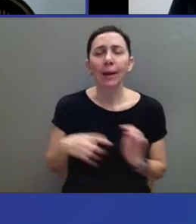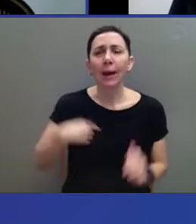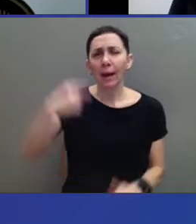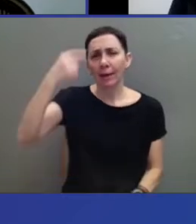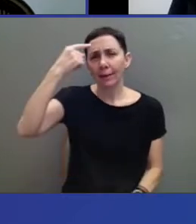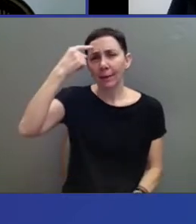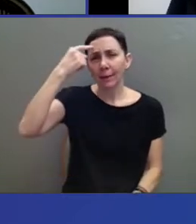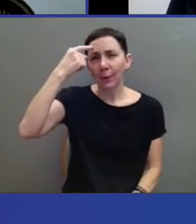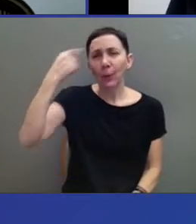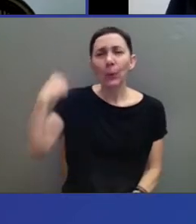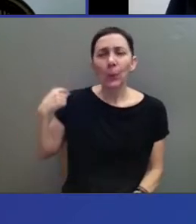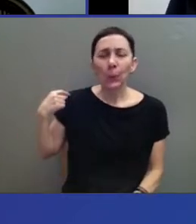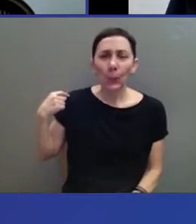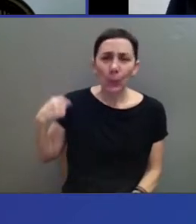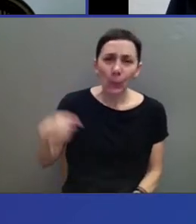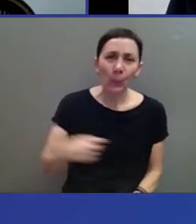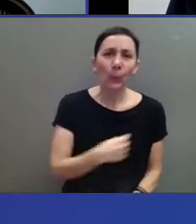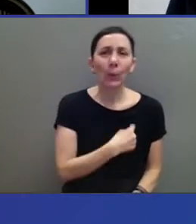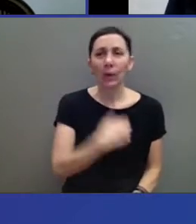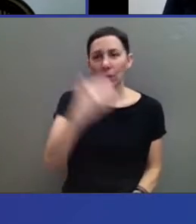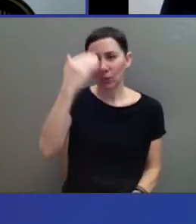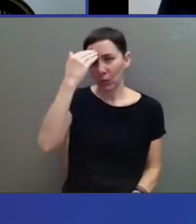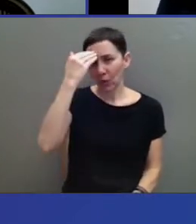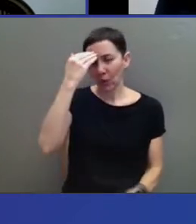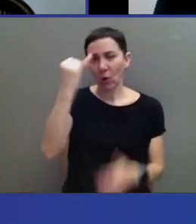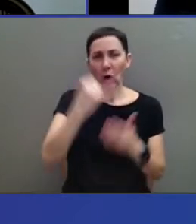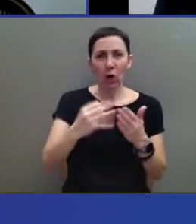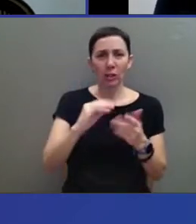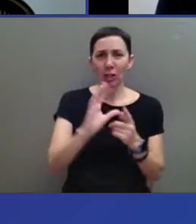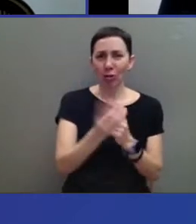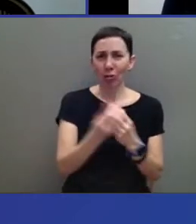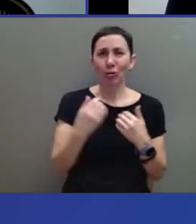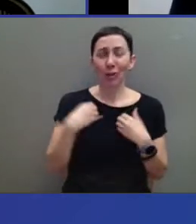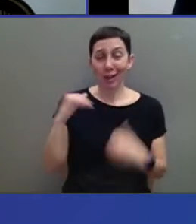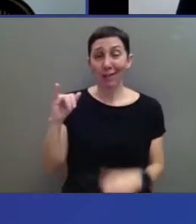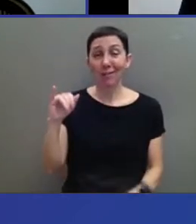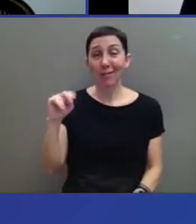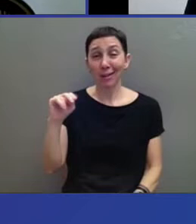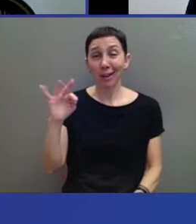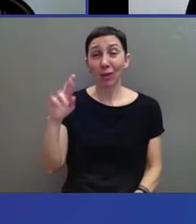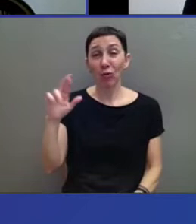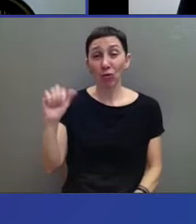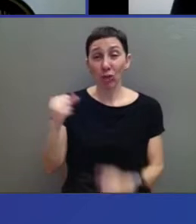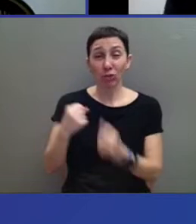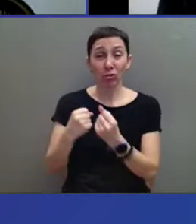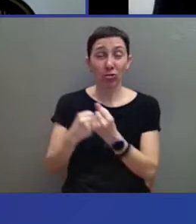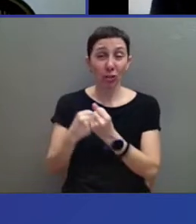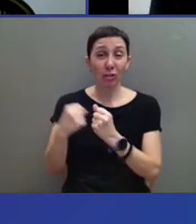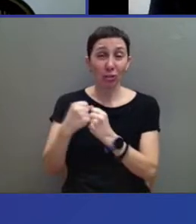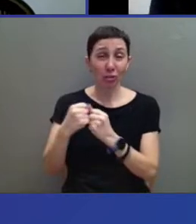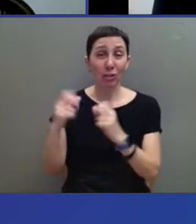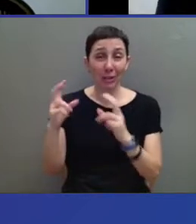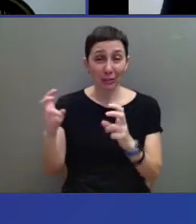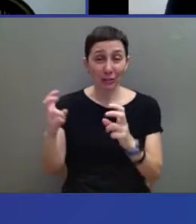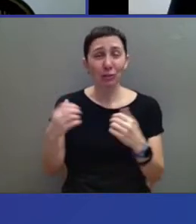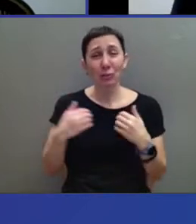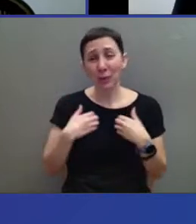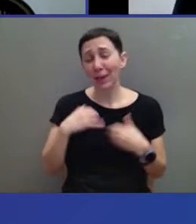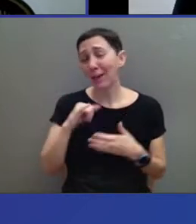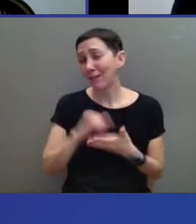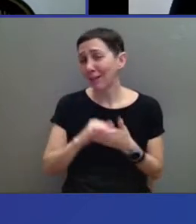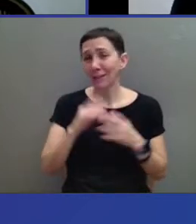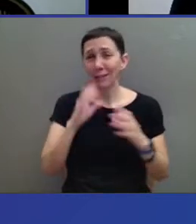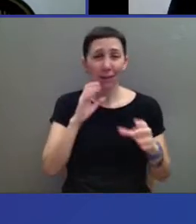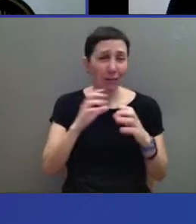for a while that there were some infrastructure issues in arts and culture, right? We have these conversations regularly across the funding community.